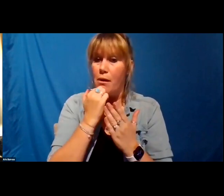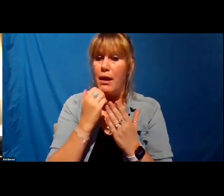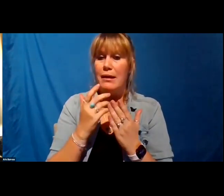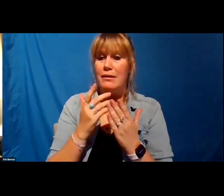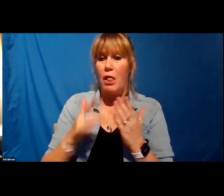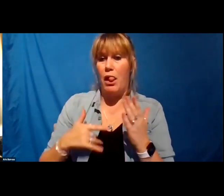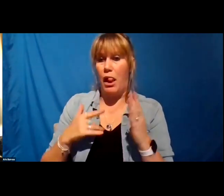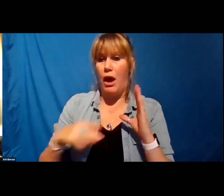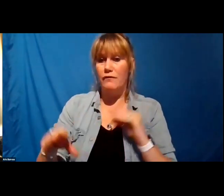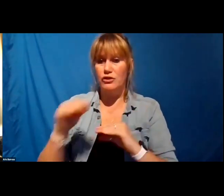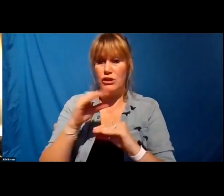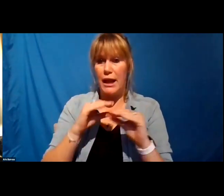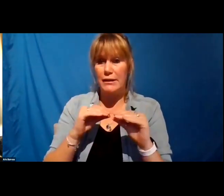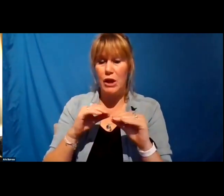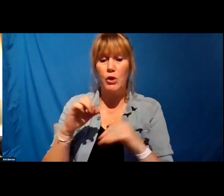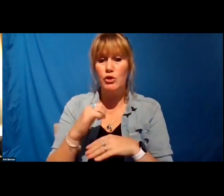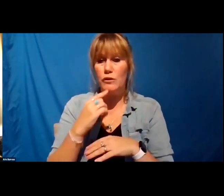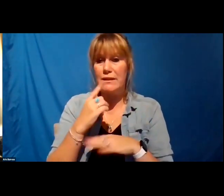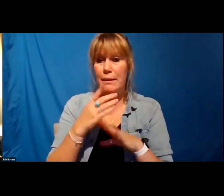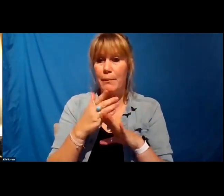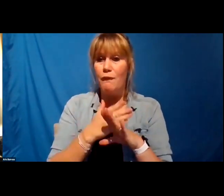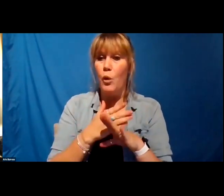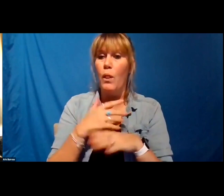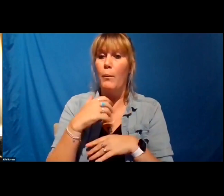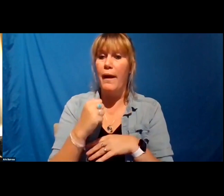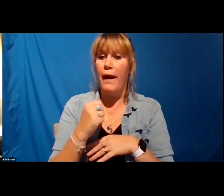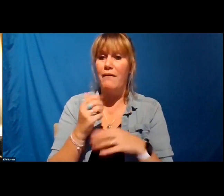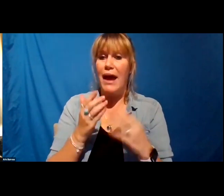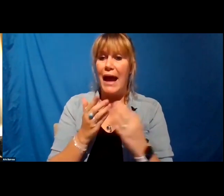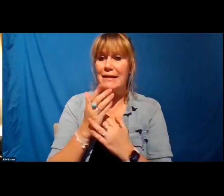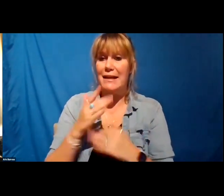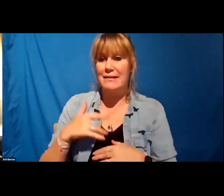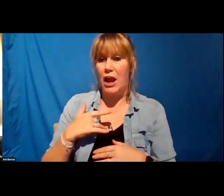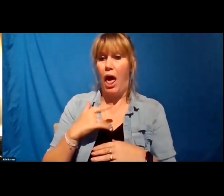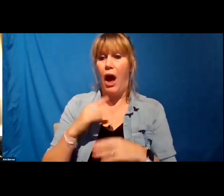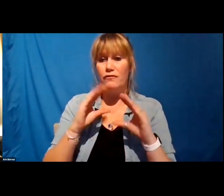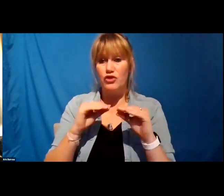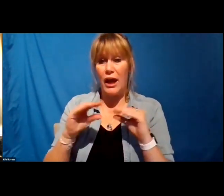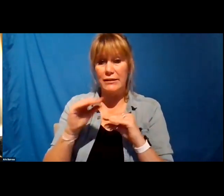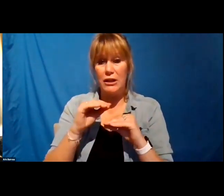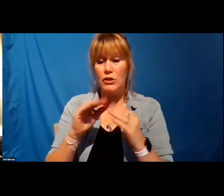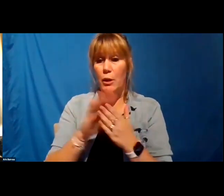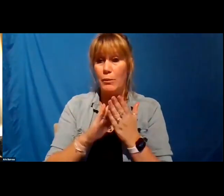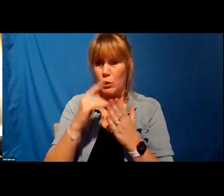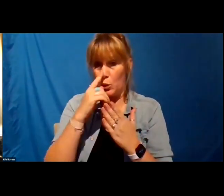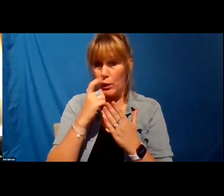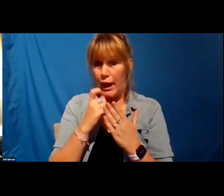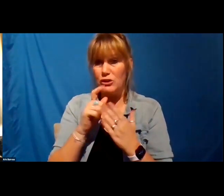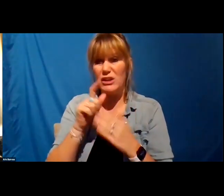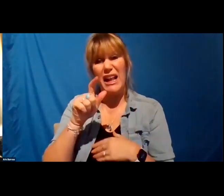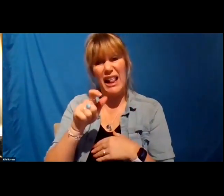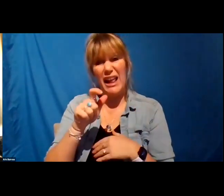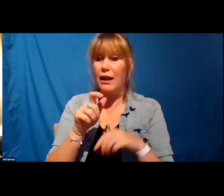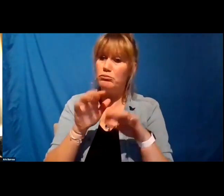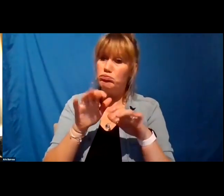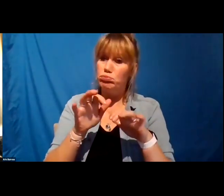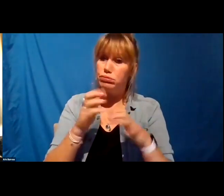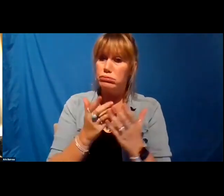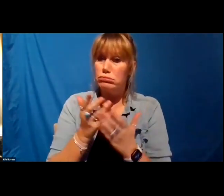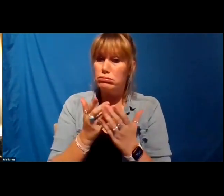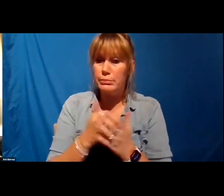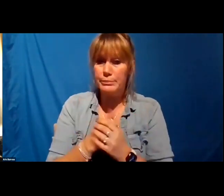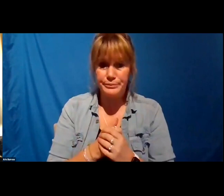have said before, we have access to live chat, just click on the button, and we also have sort of formal